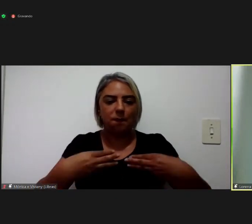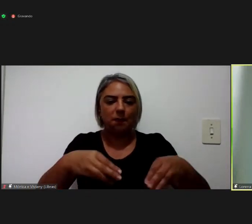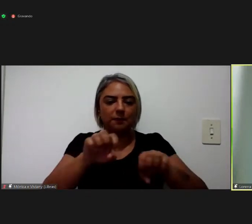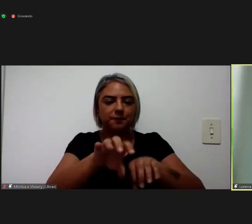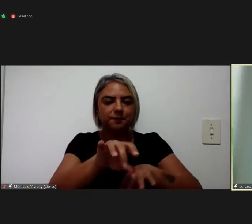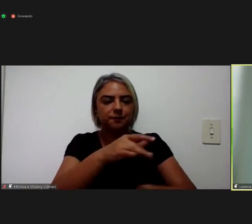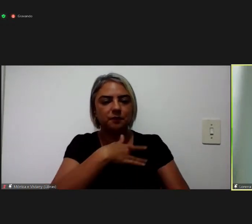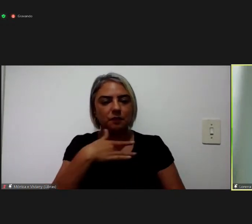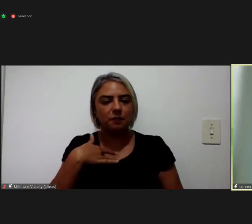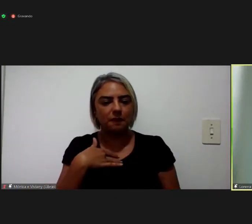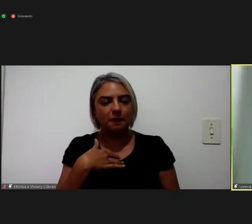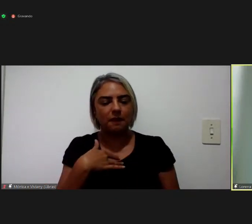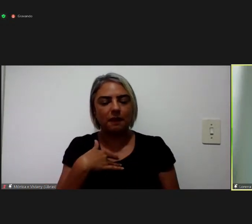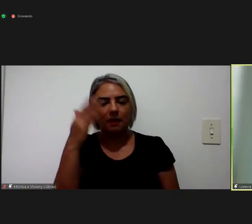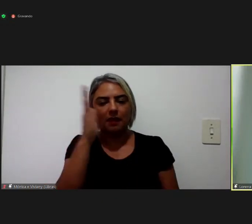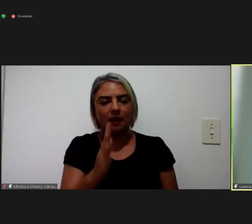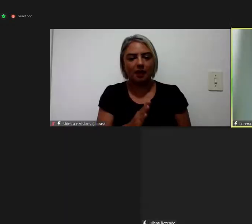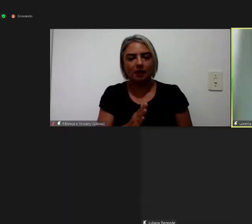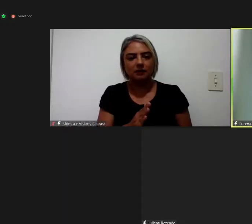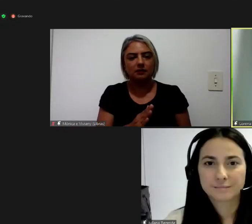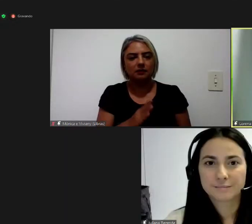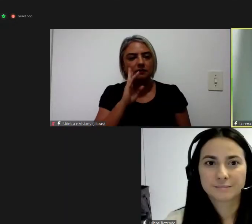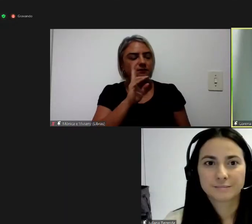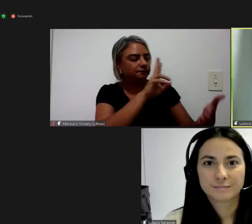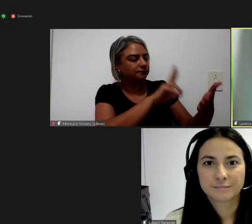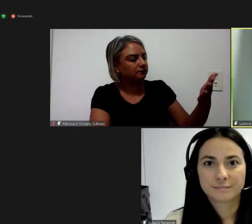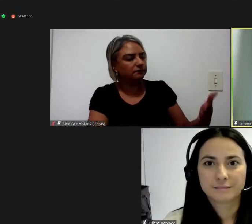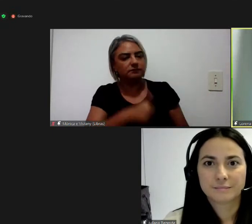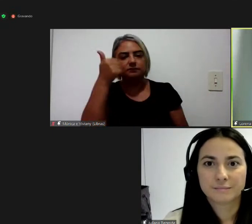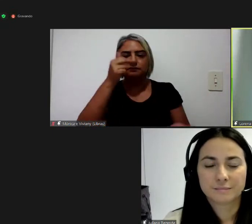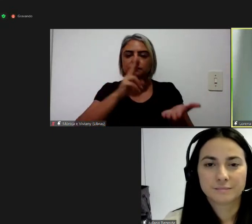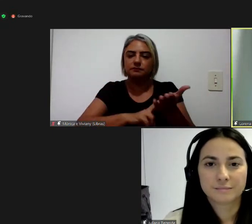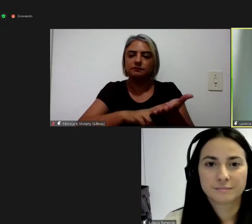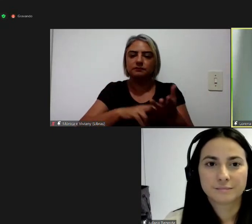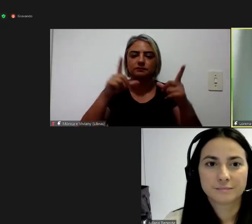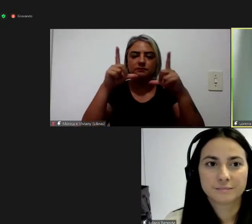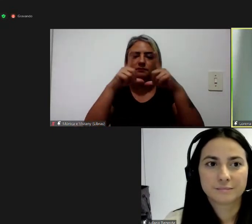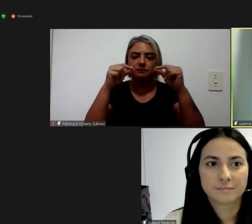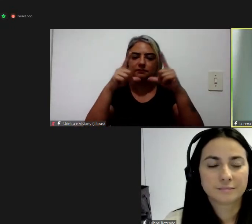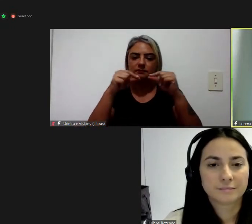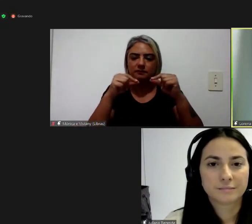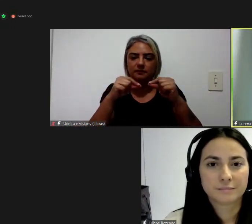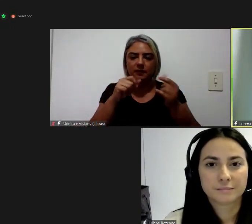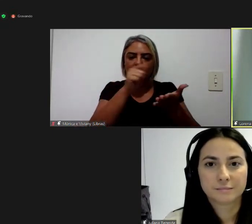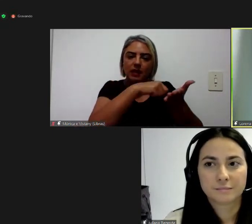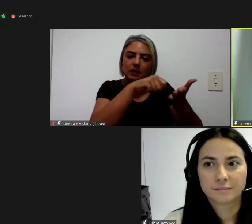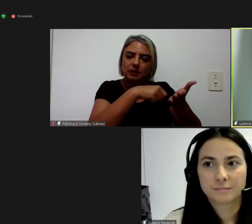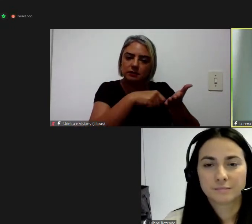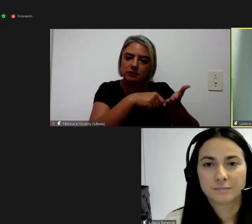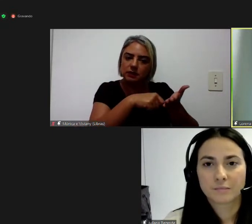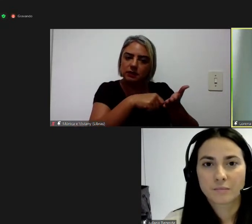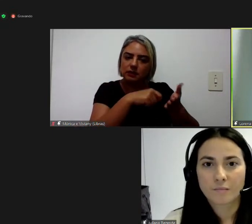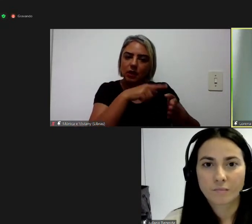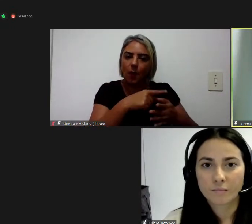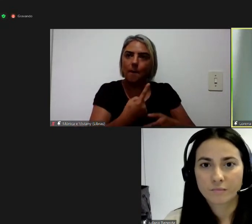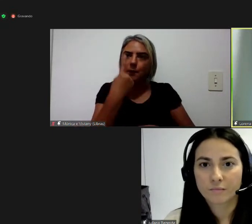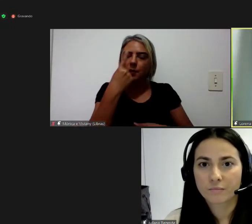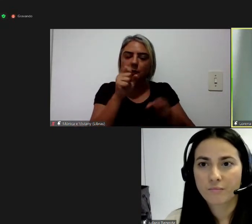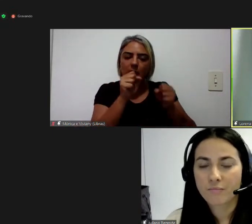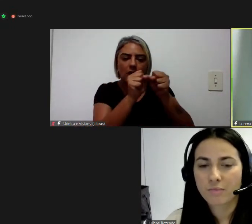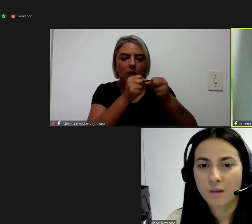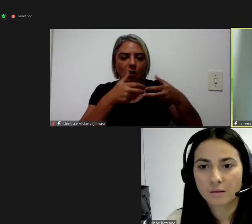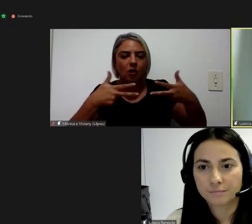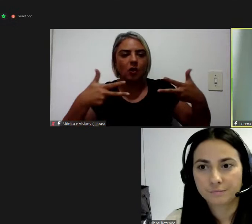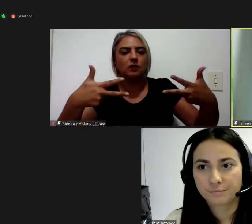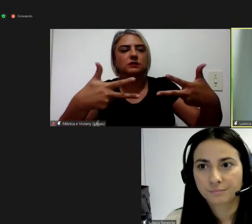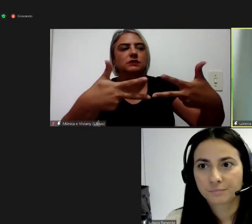para the receber director a of leitura da primeira the carta de Brasília, escrita na ocasião do primeiro seminário the